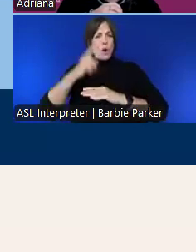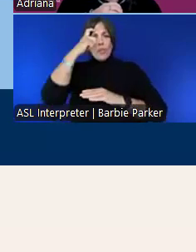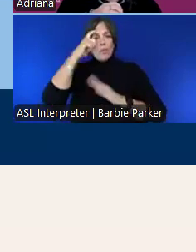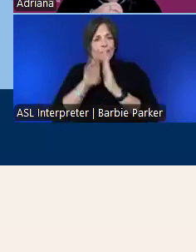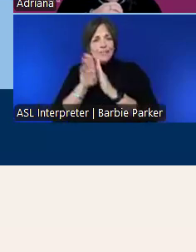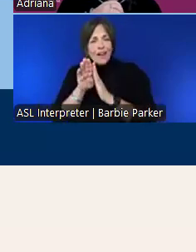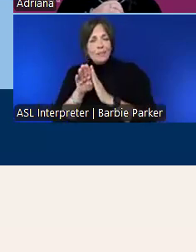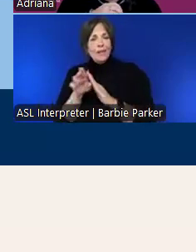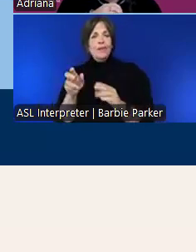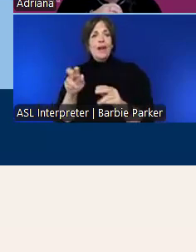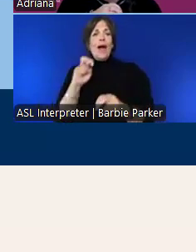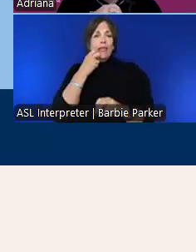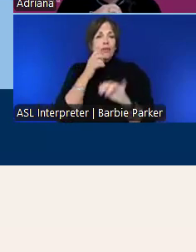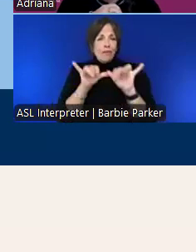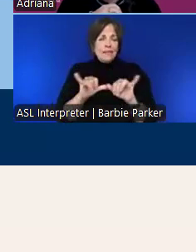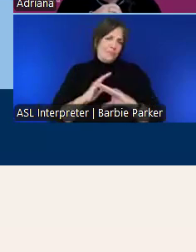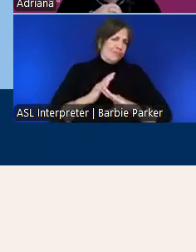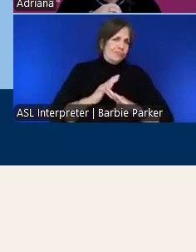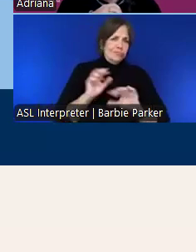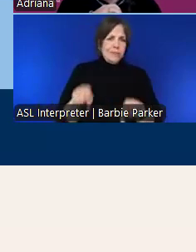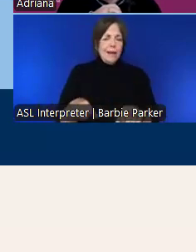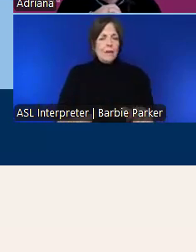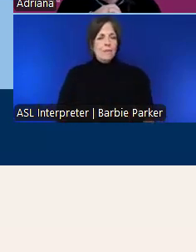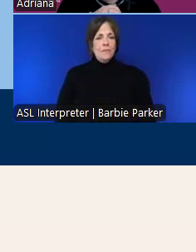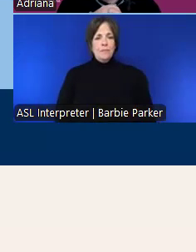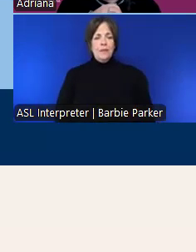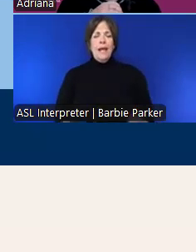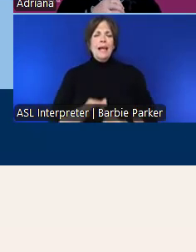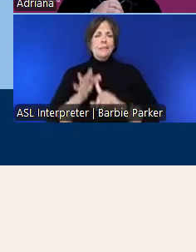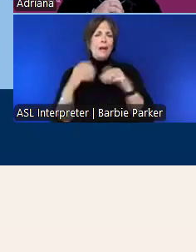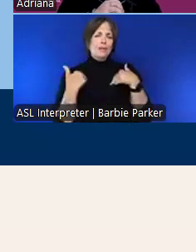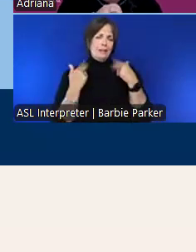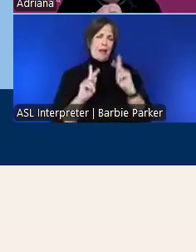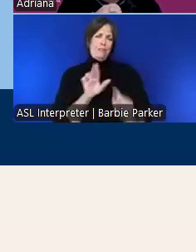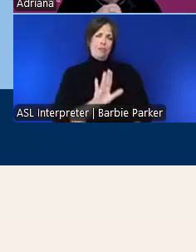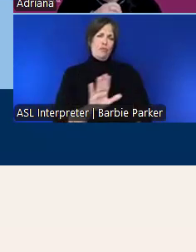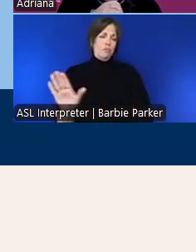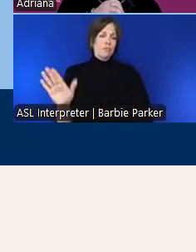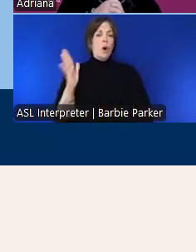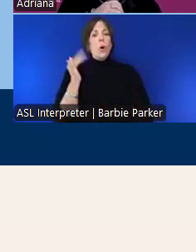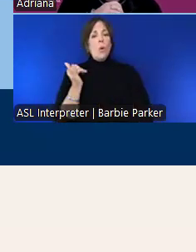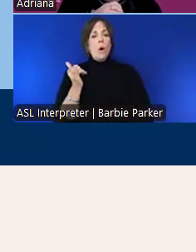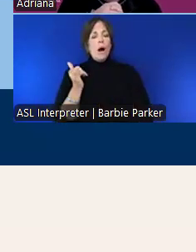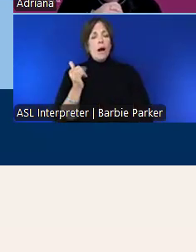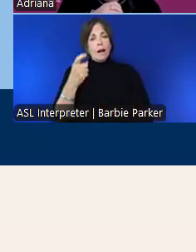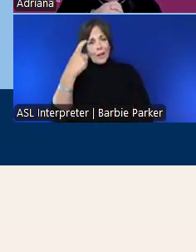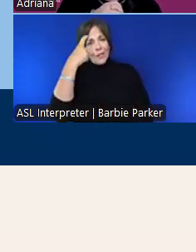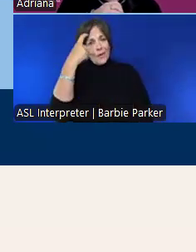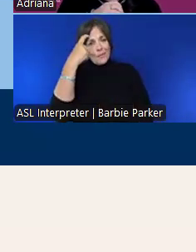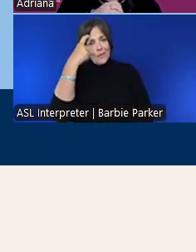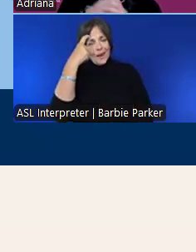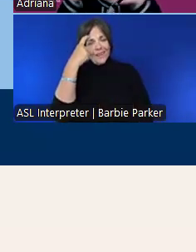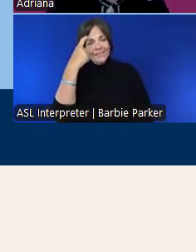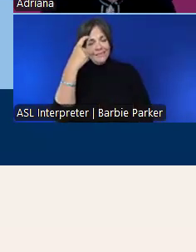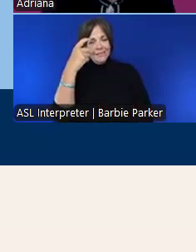system, particularly for young people, right? And this is because the brain, even though